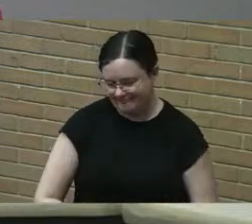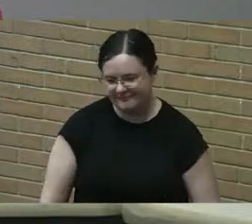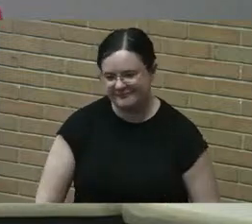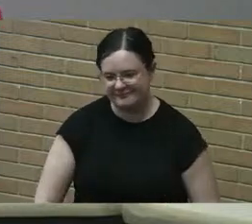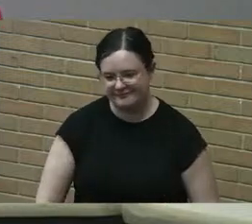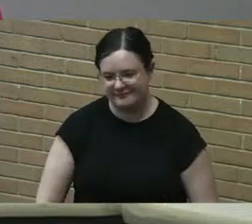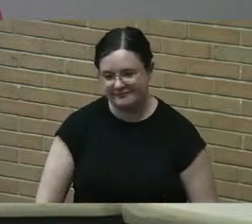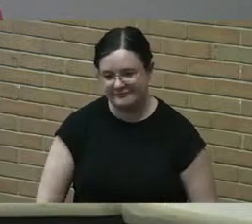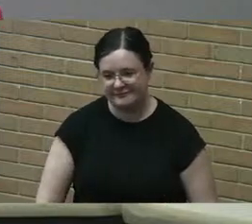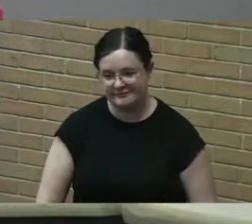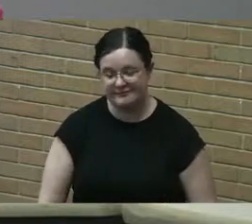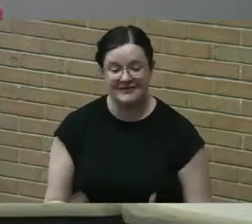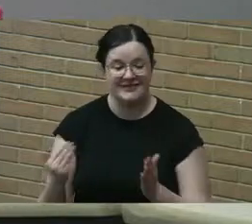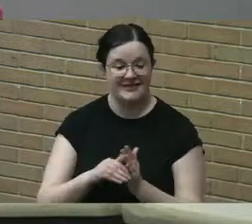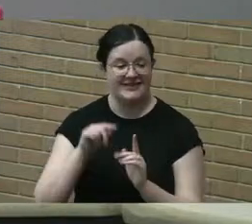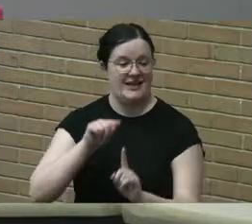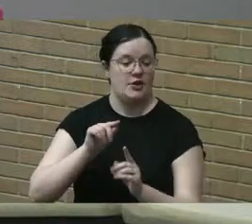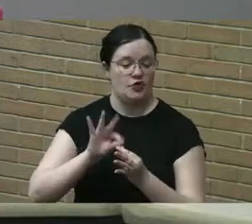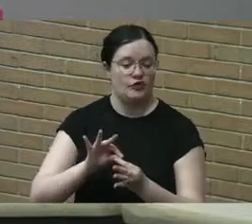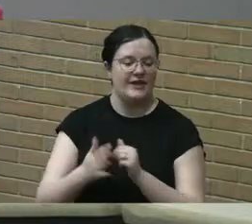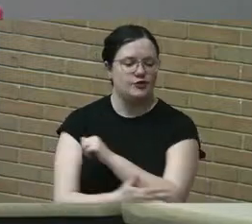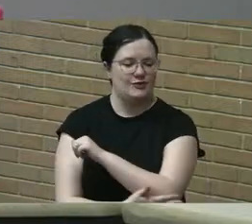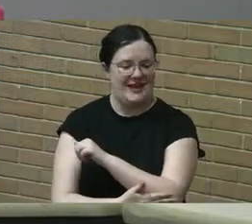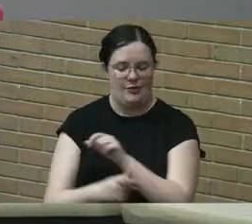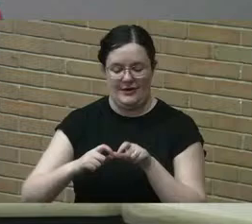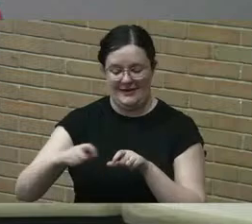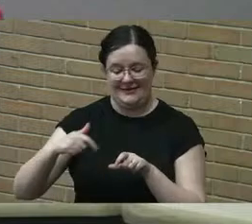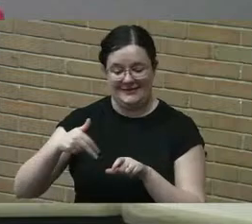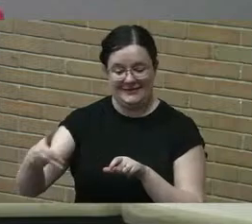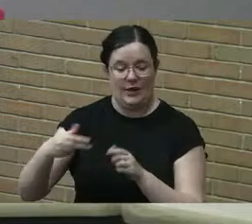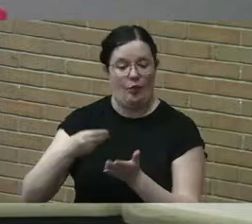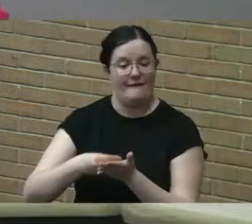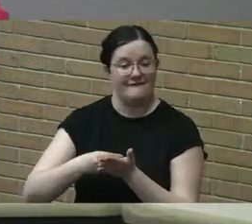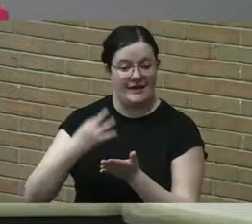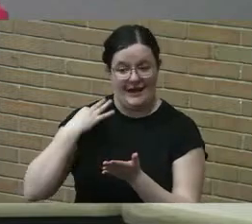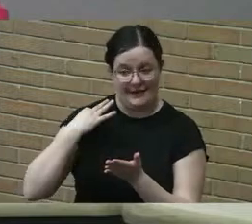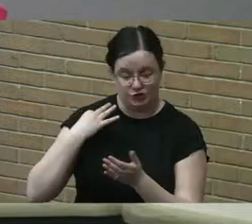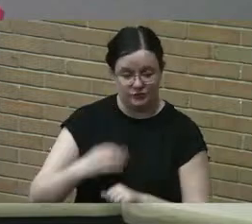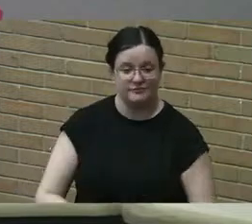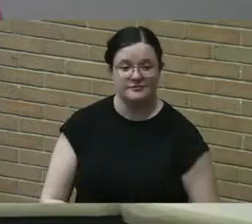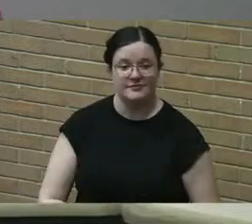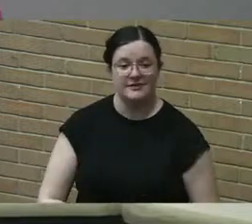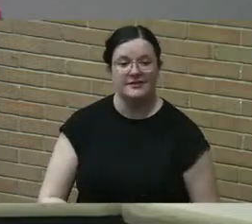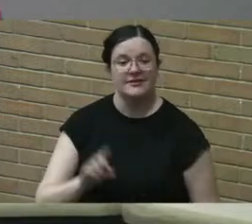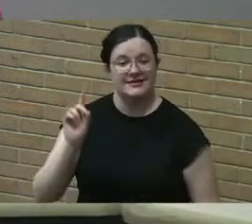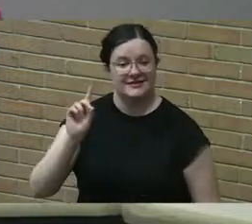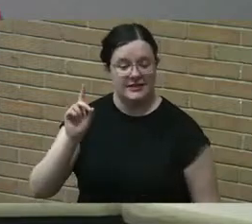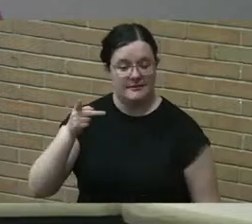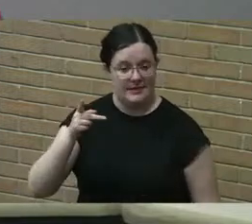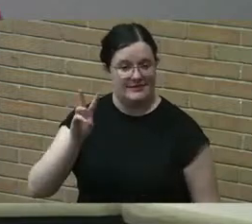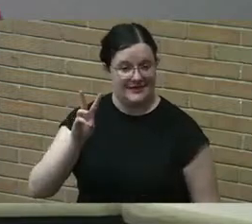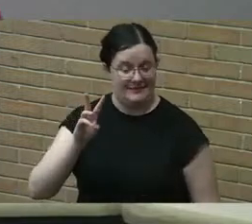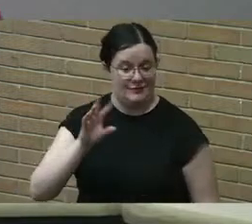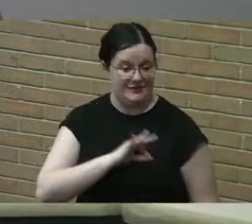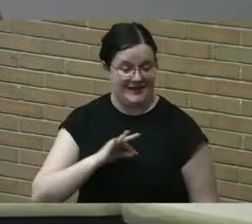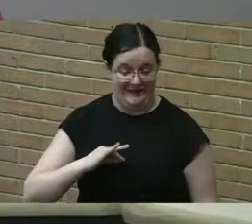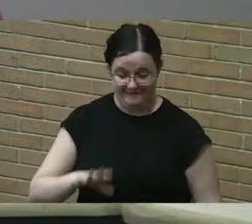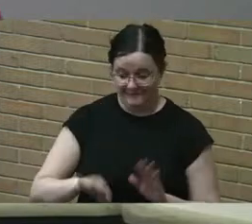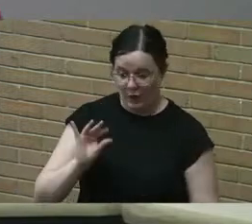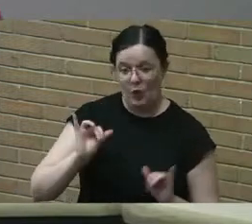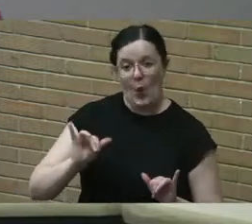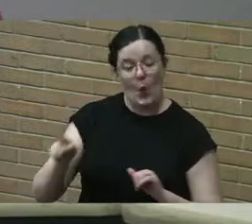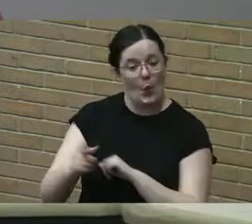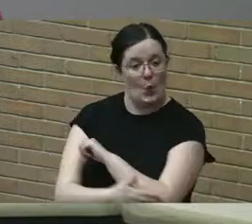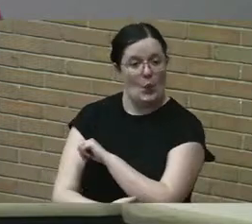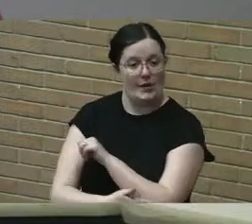Back again to county sidewalk fund applications. DPW staff learned that the county administration is